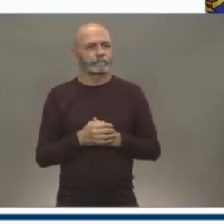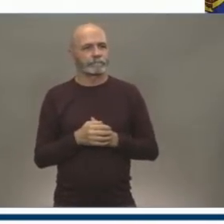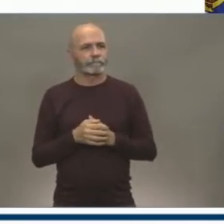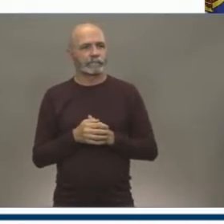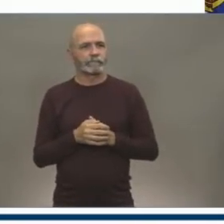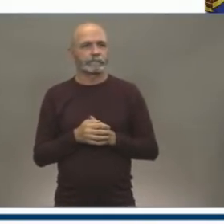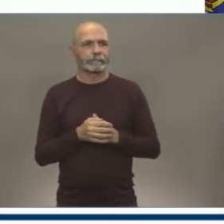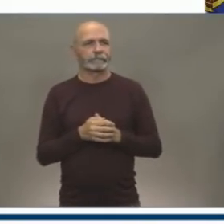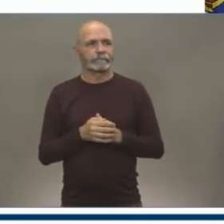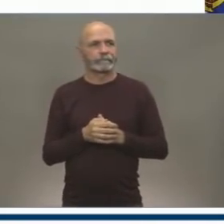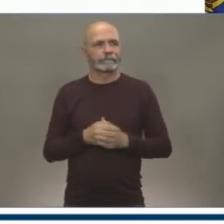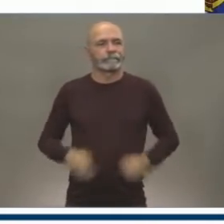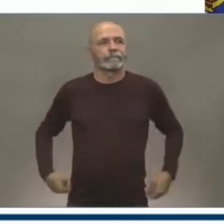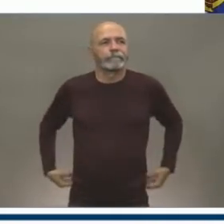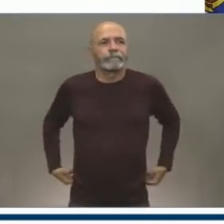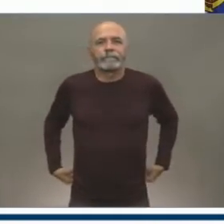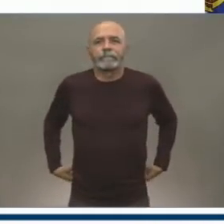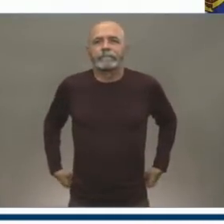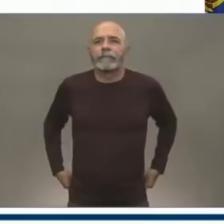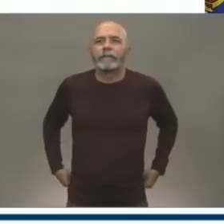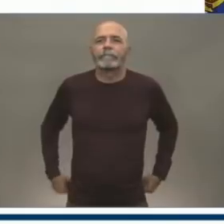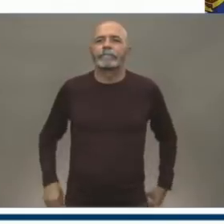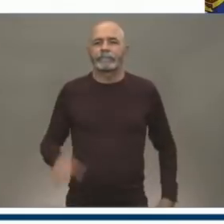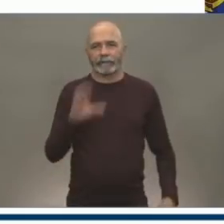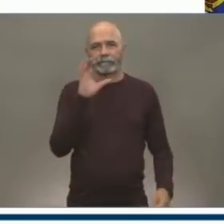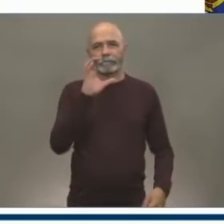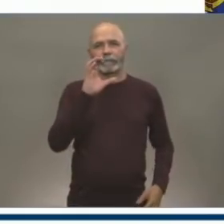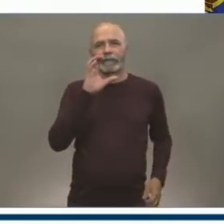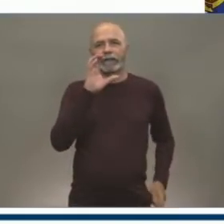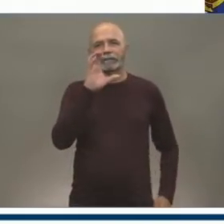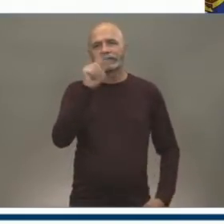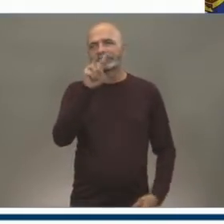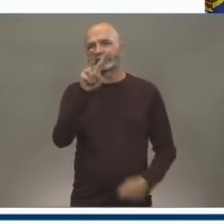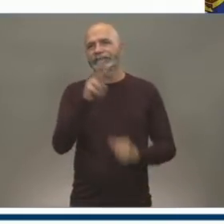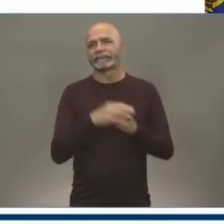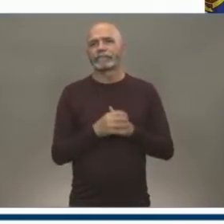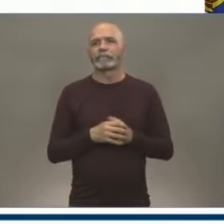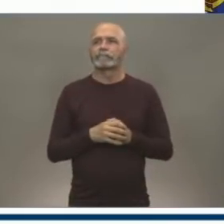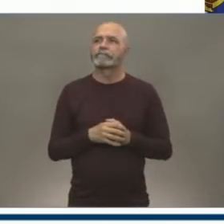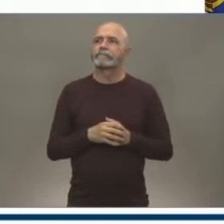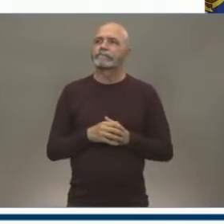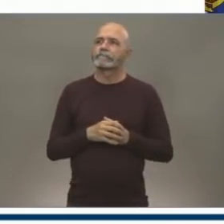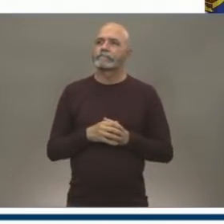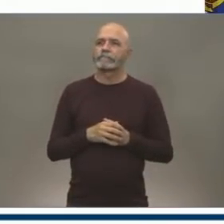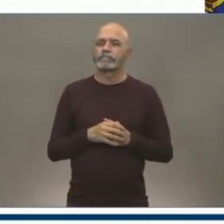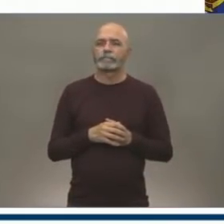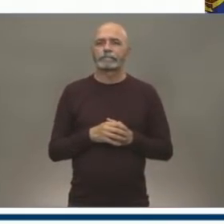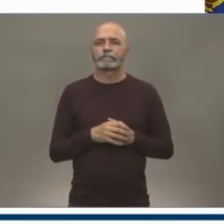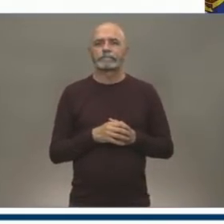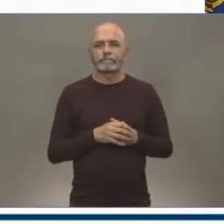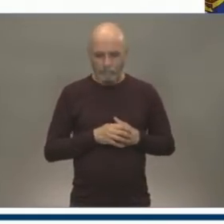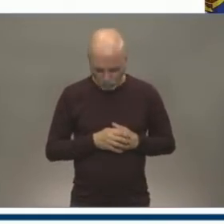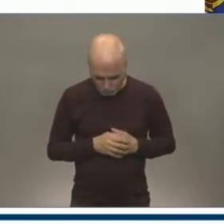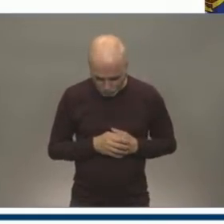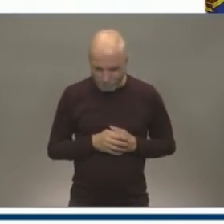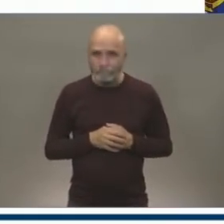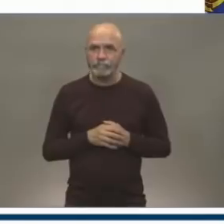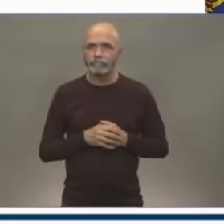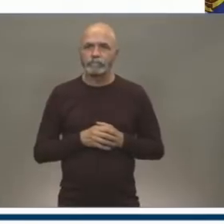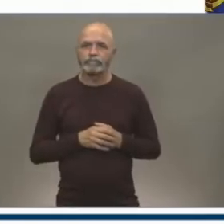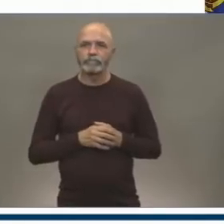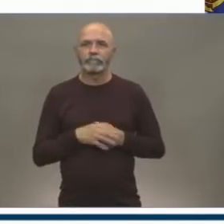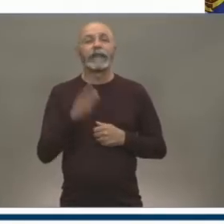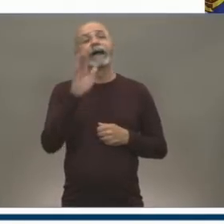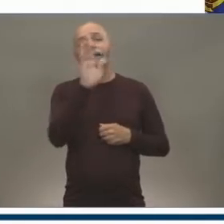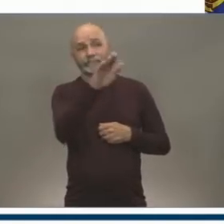today. We'll start with Natasha Pace from CTV. Go ahead, Natasha. Thank you. Premier, you had a call with